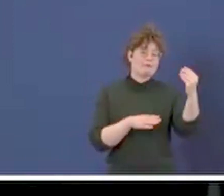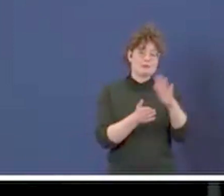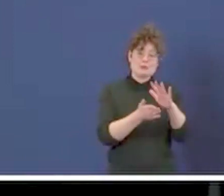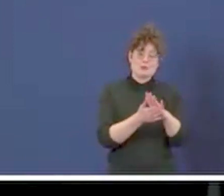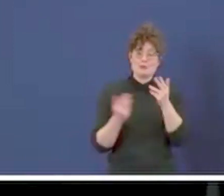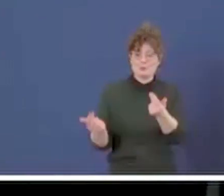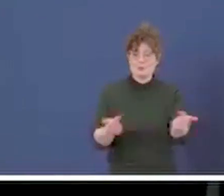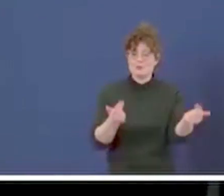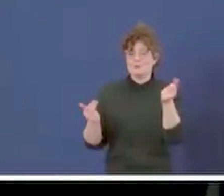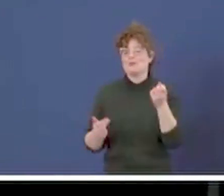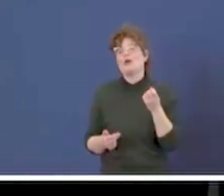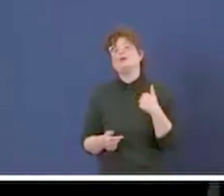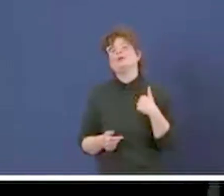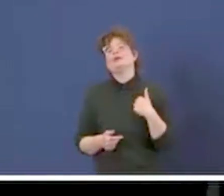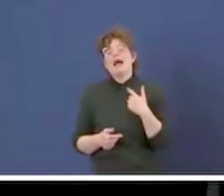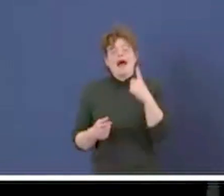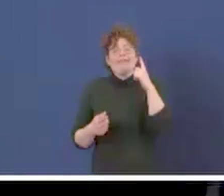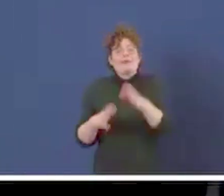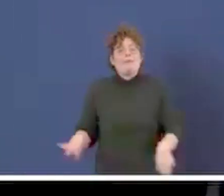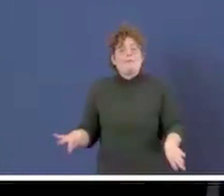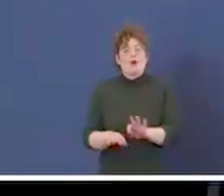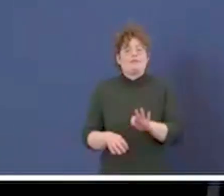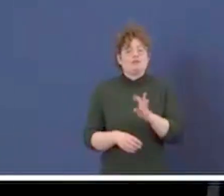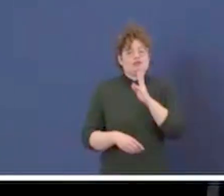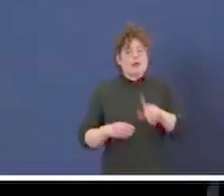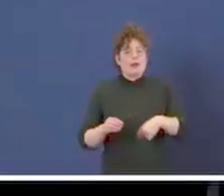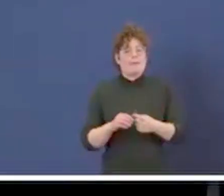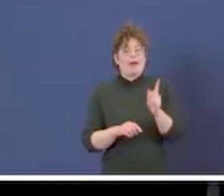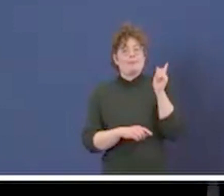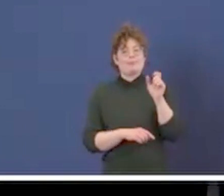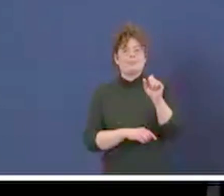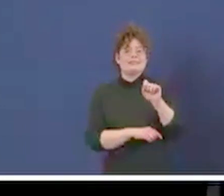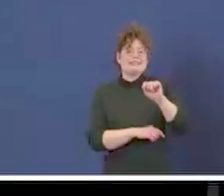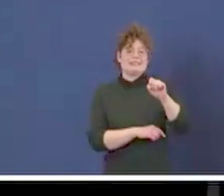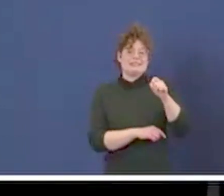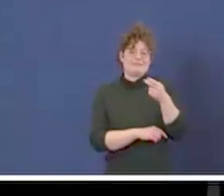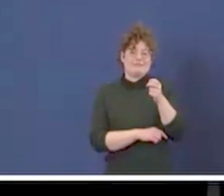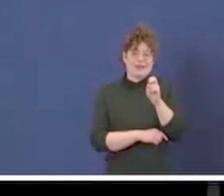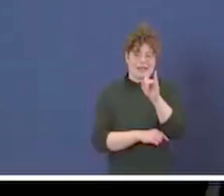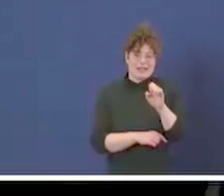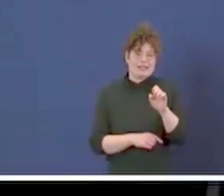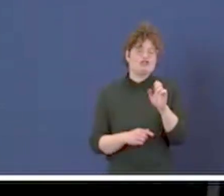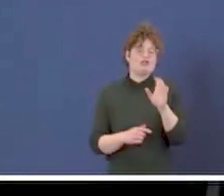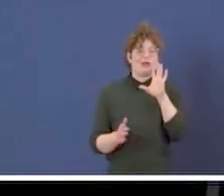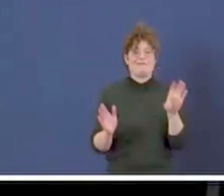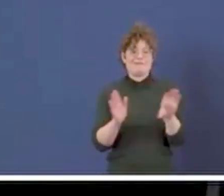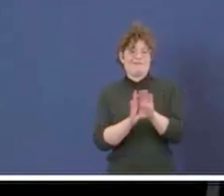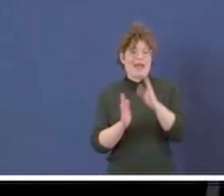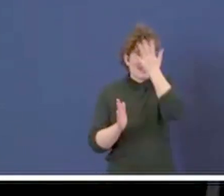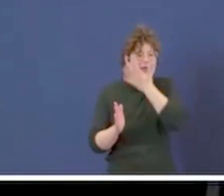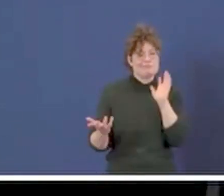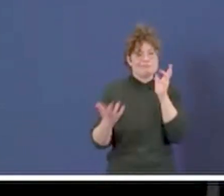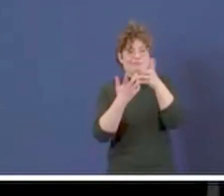And so I think that the importance of what Stephanie gave us was she put a face